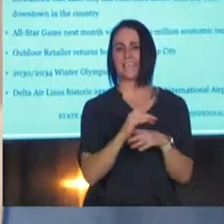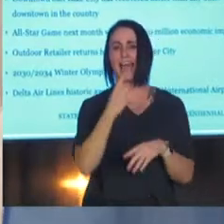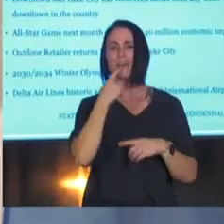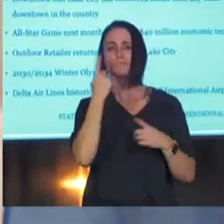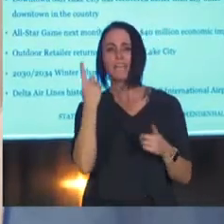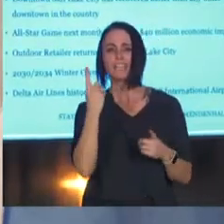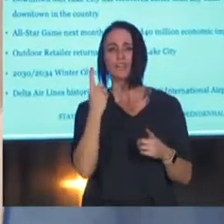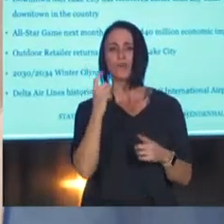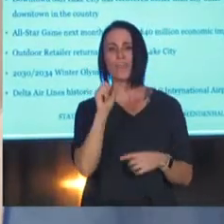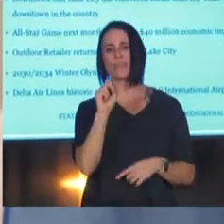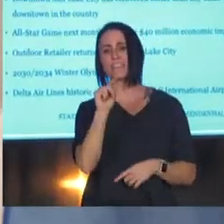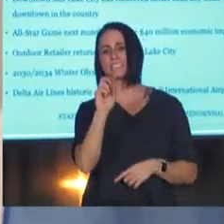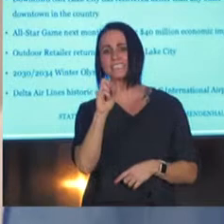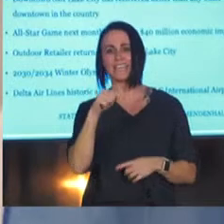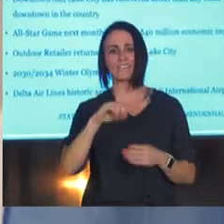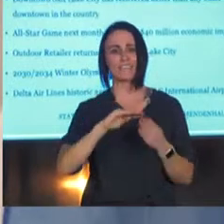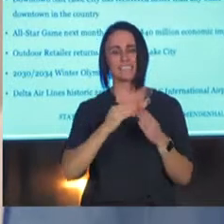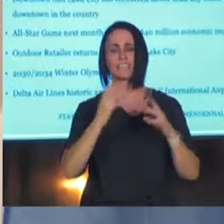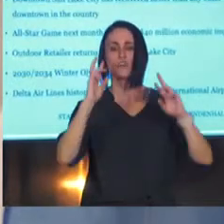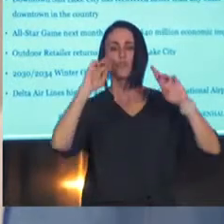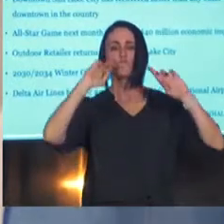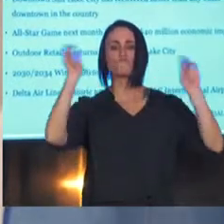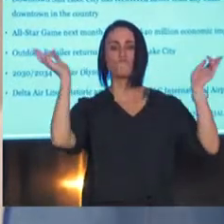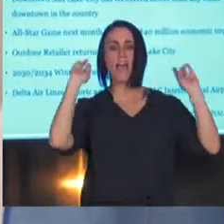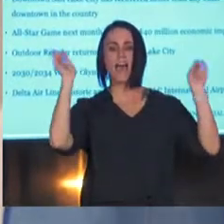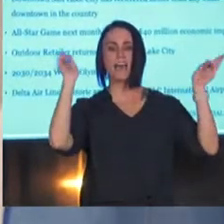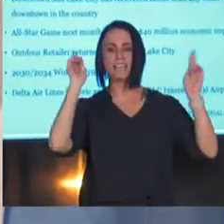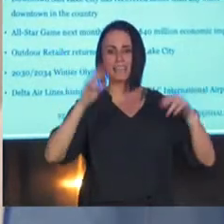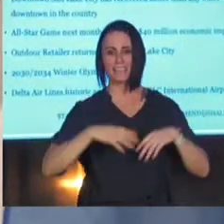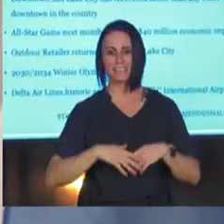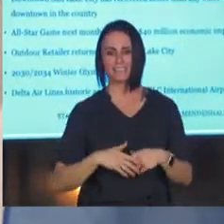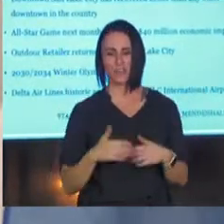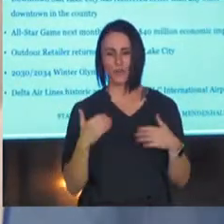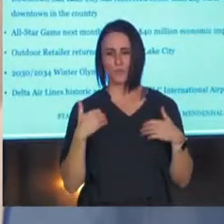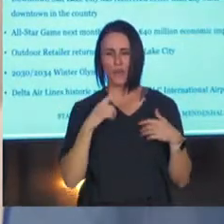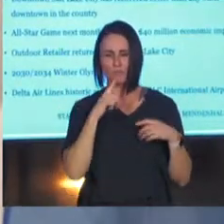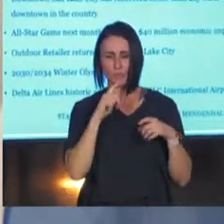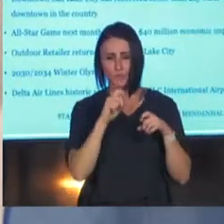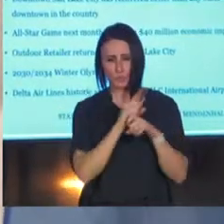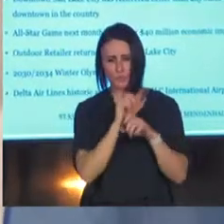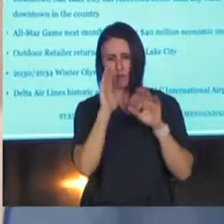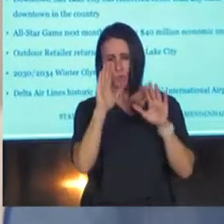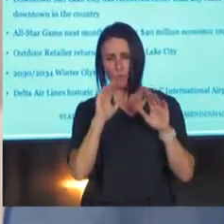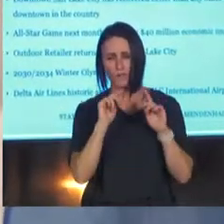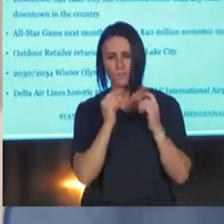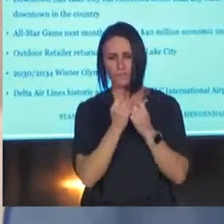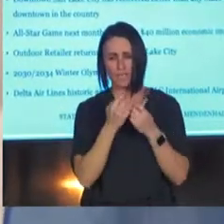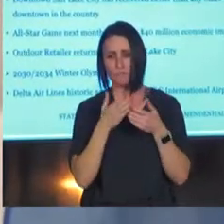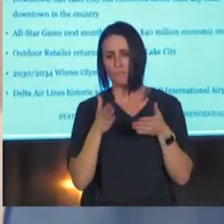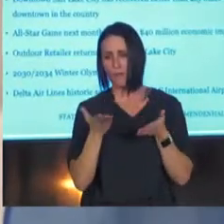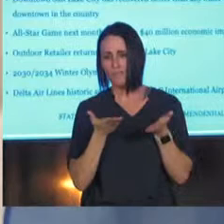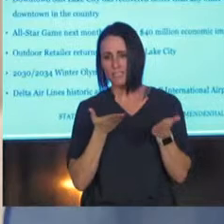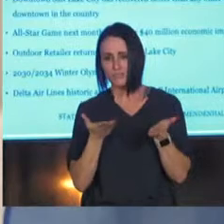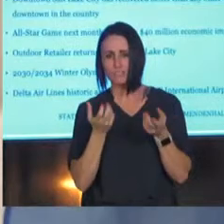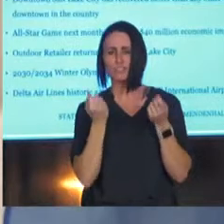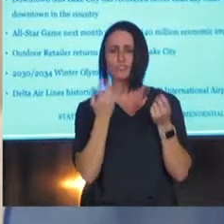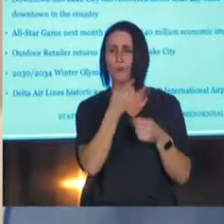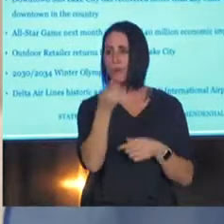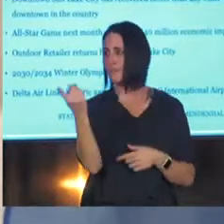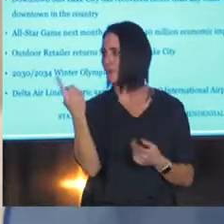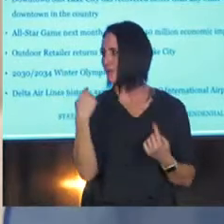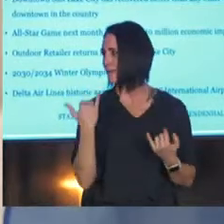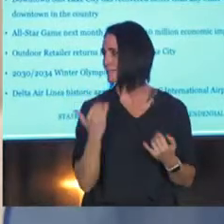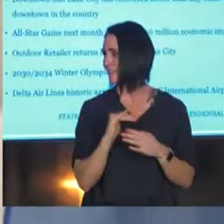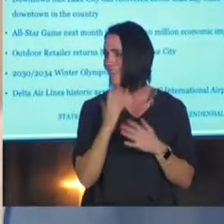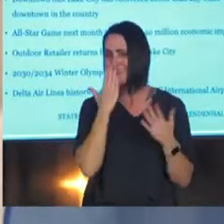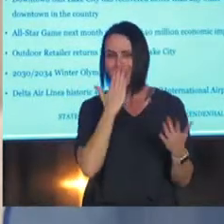you, the state of this city is ready. We have a truly incredible team of public servants. So many of you are here tonight.